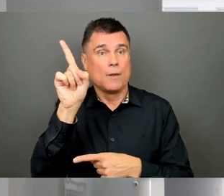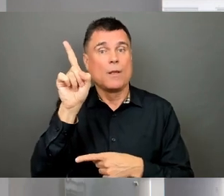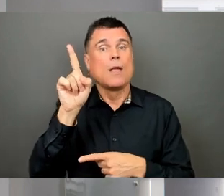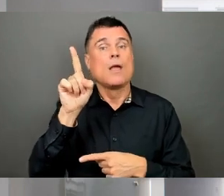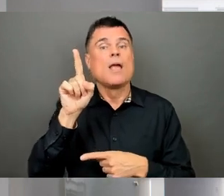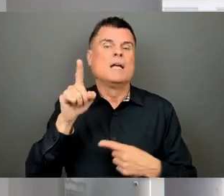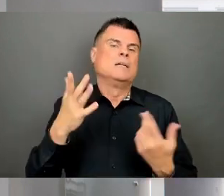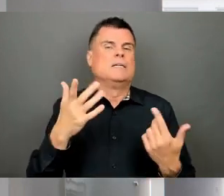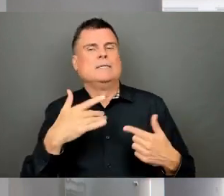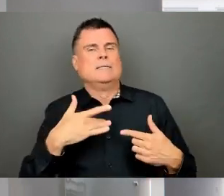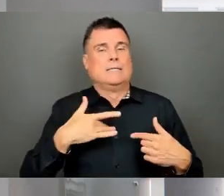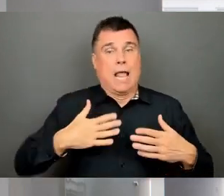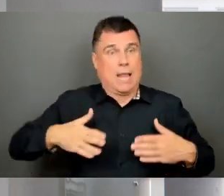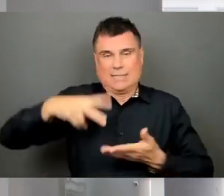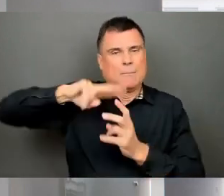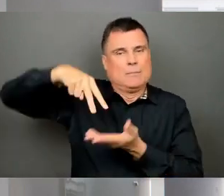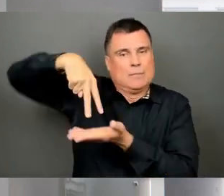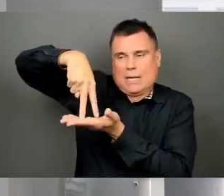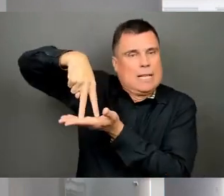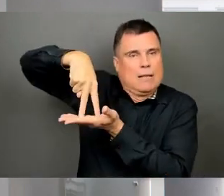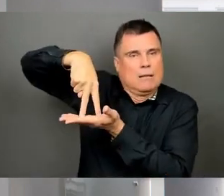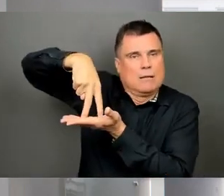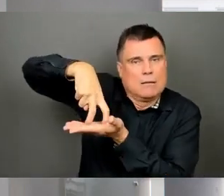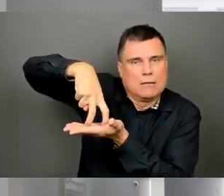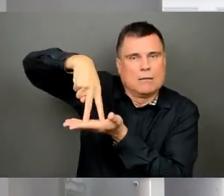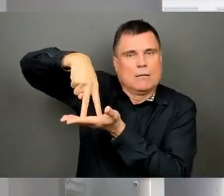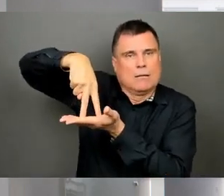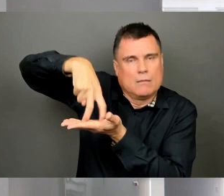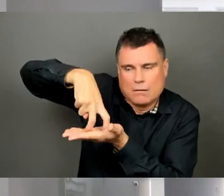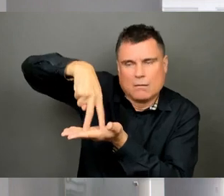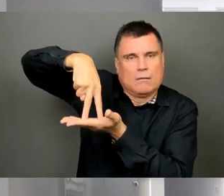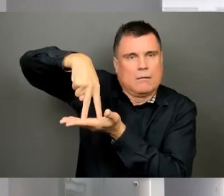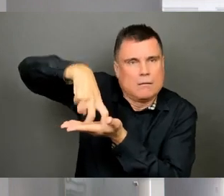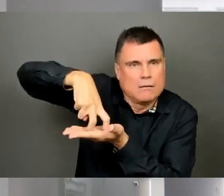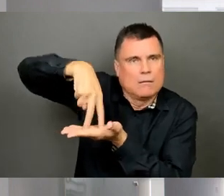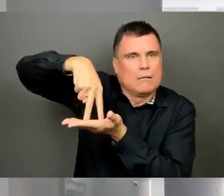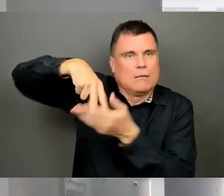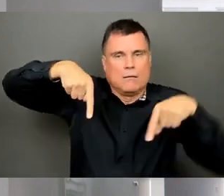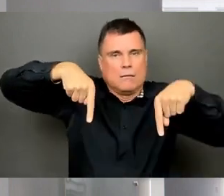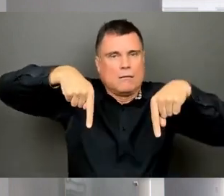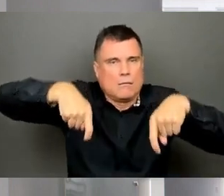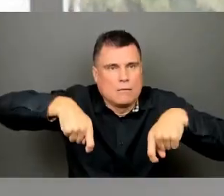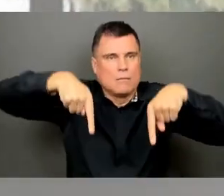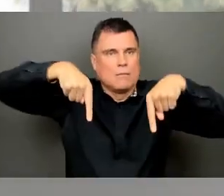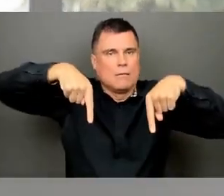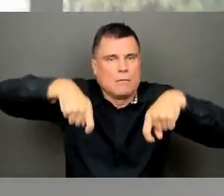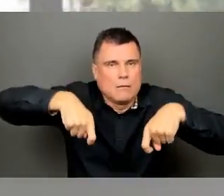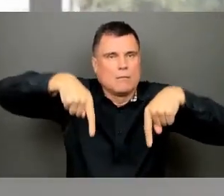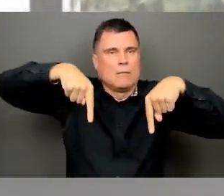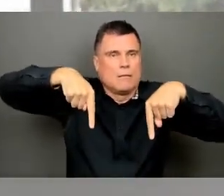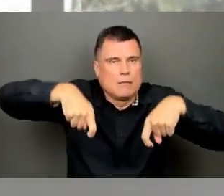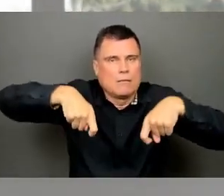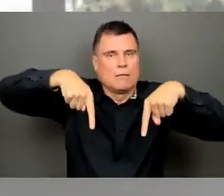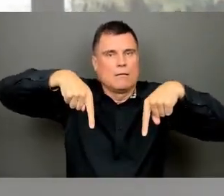body sit down, like your knees are a little bit bent, and then you would move up. And then if you're